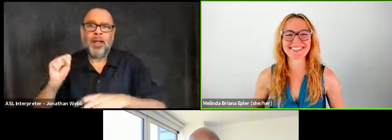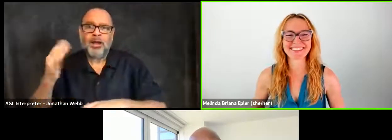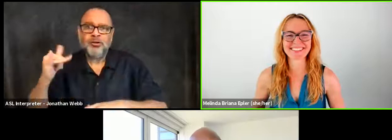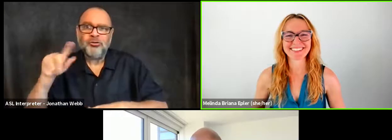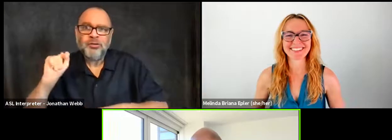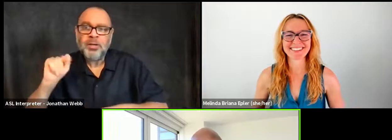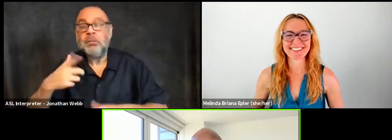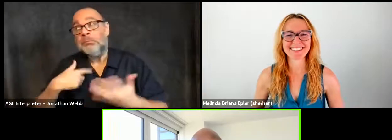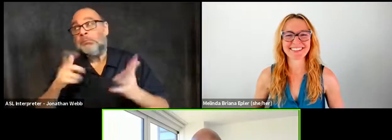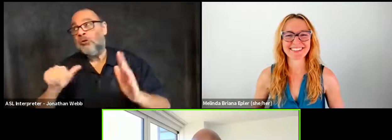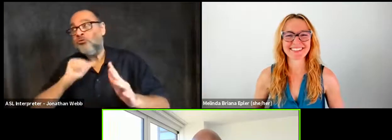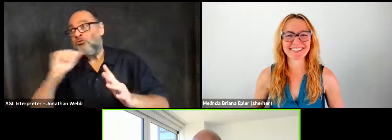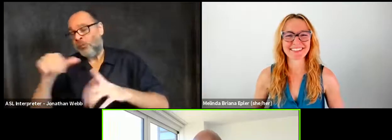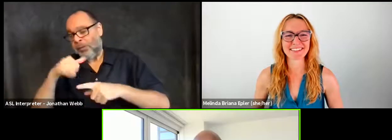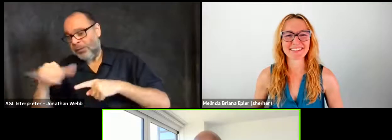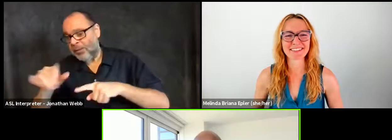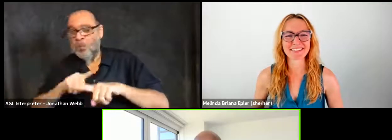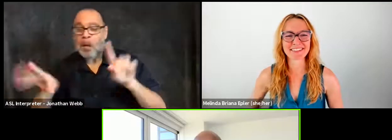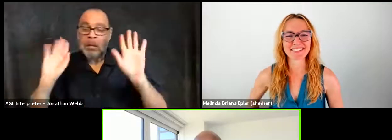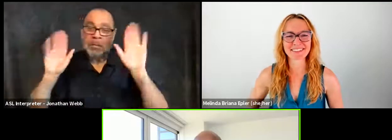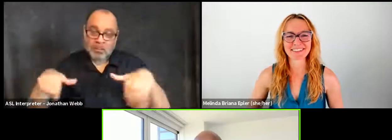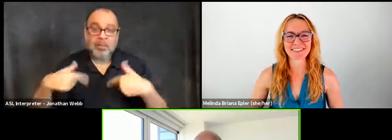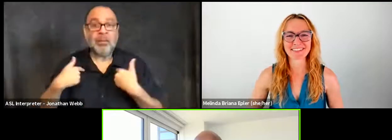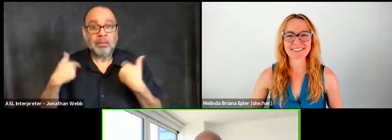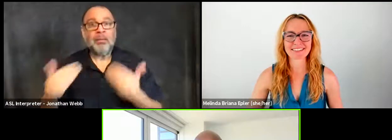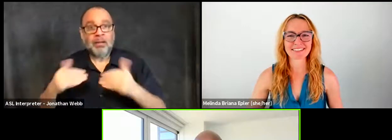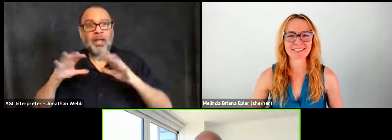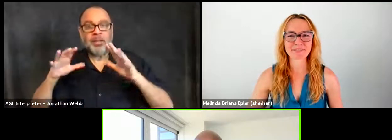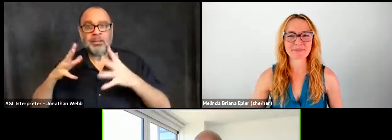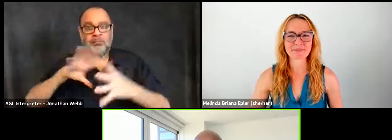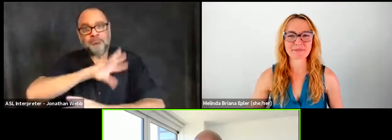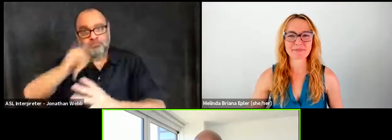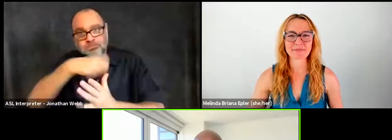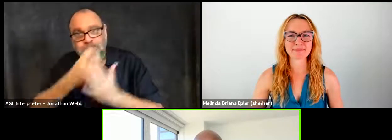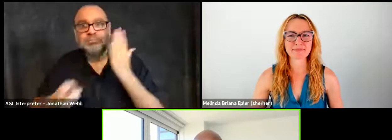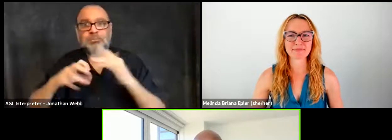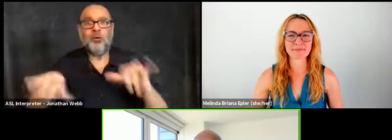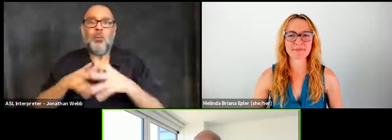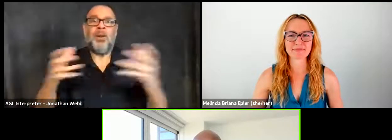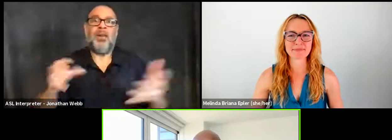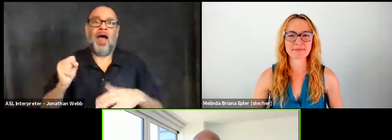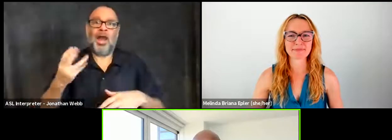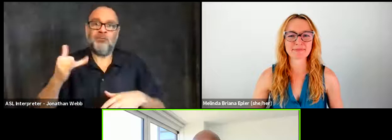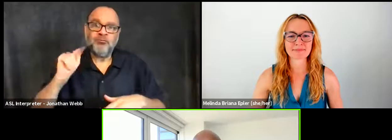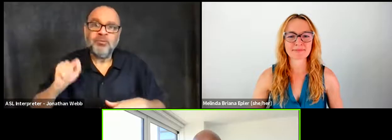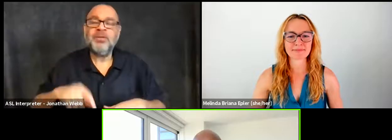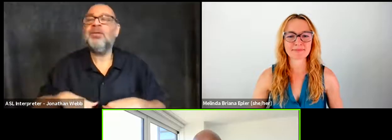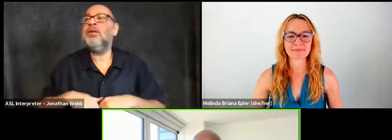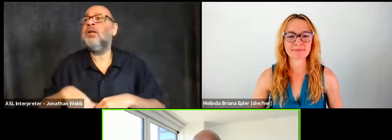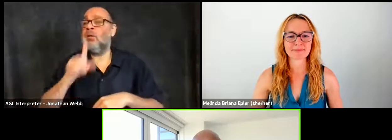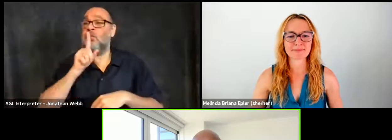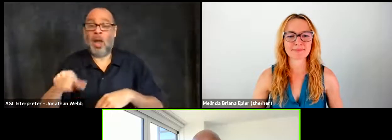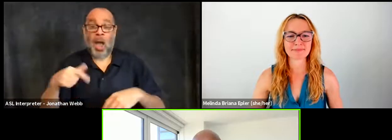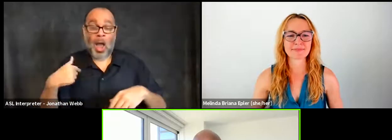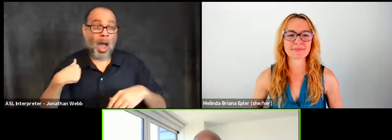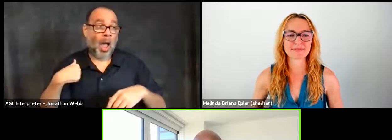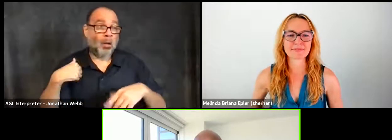And I'm depressed. I'm going through a divorce. My son is 1.